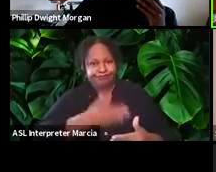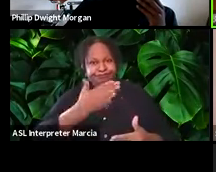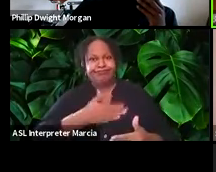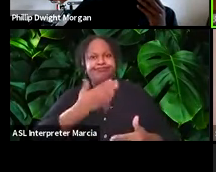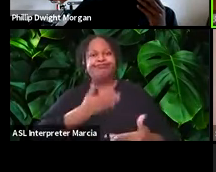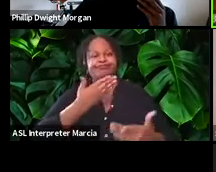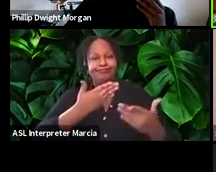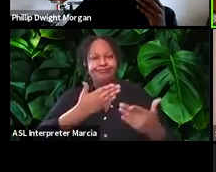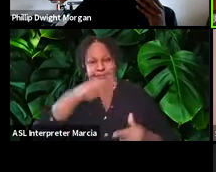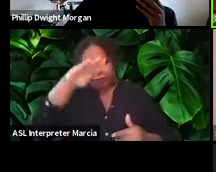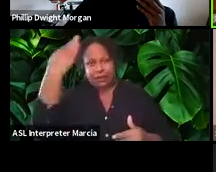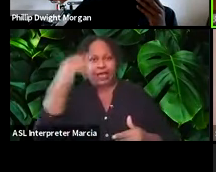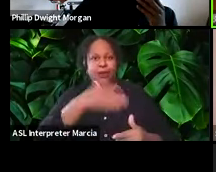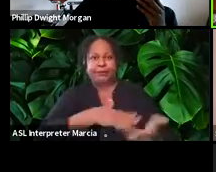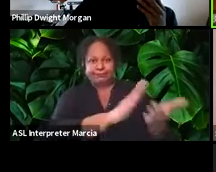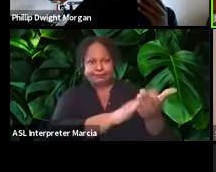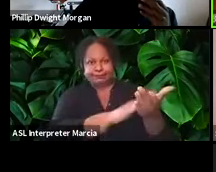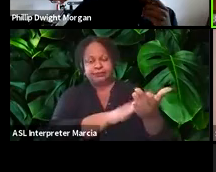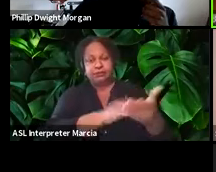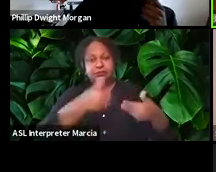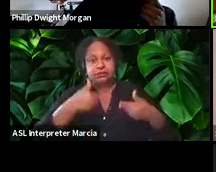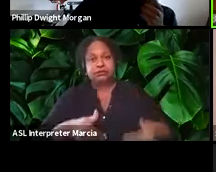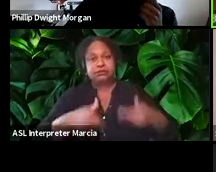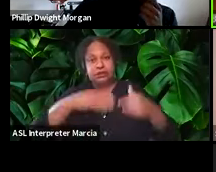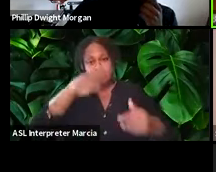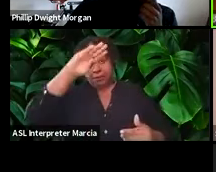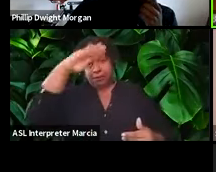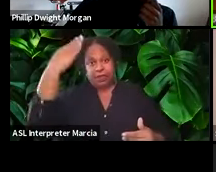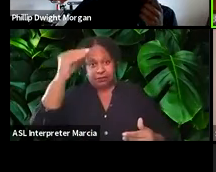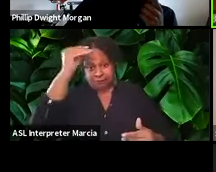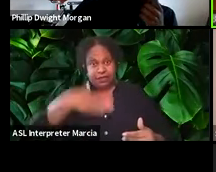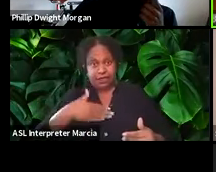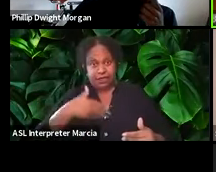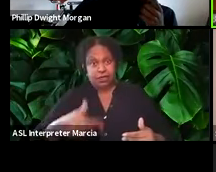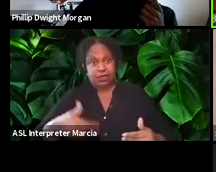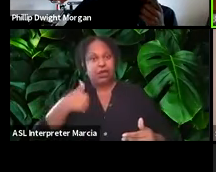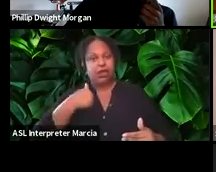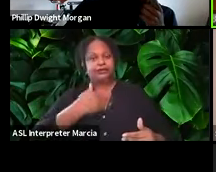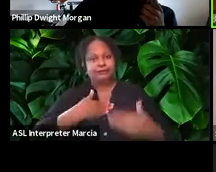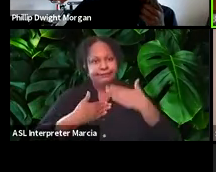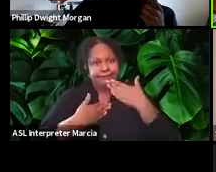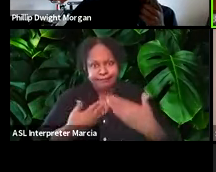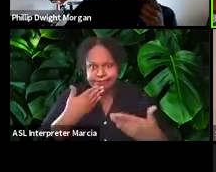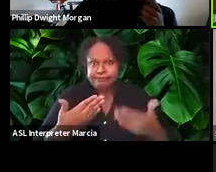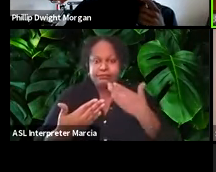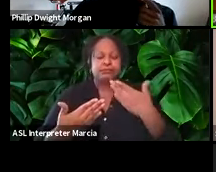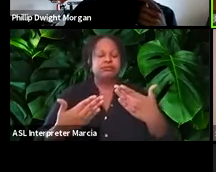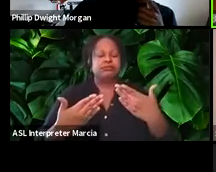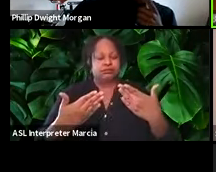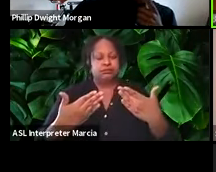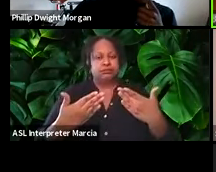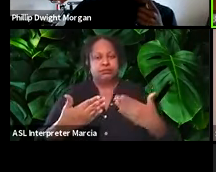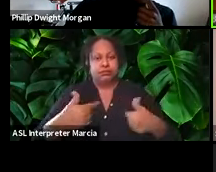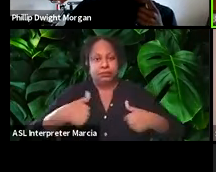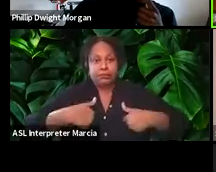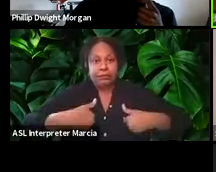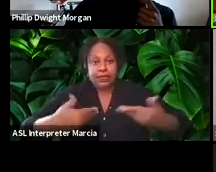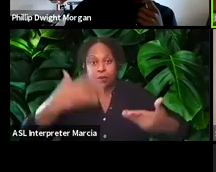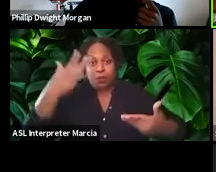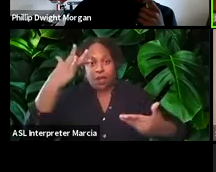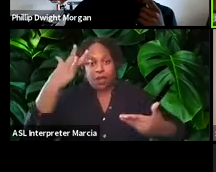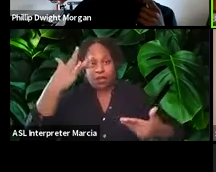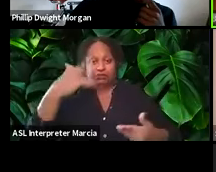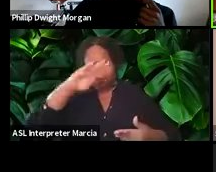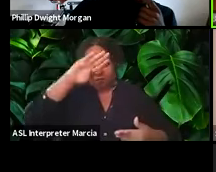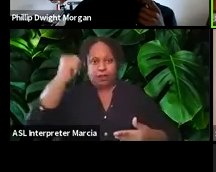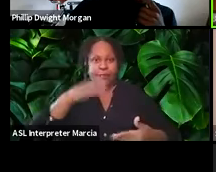As a Black man, I'm always having so much gratitude. And my existence is because of you. And